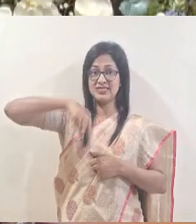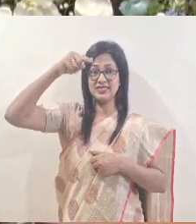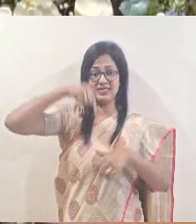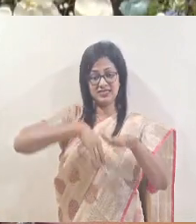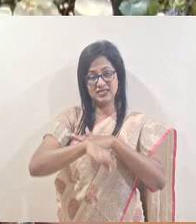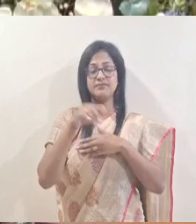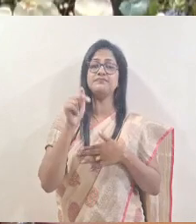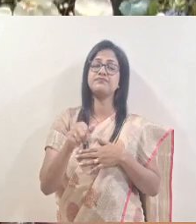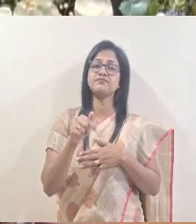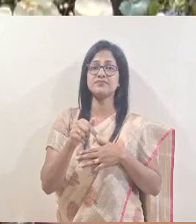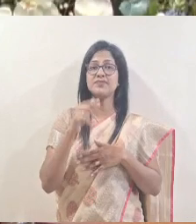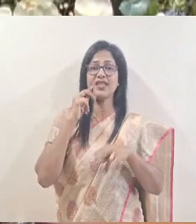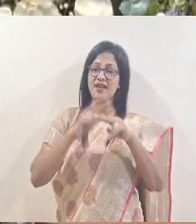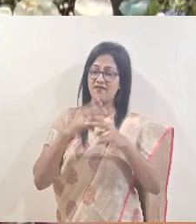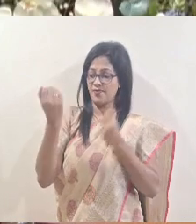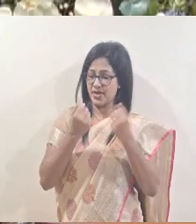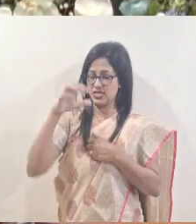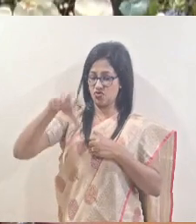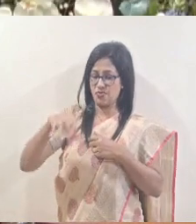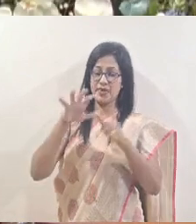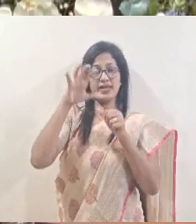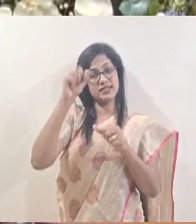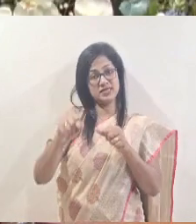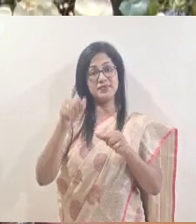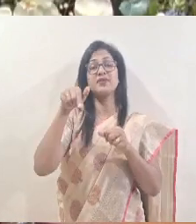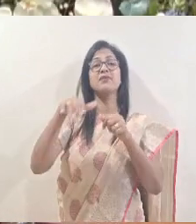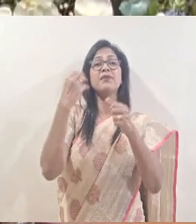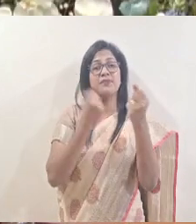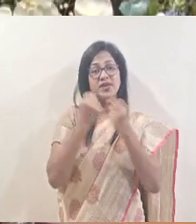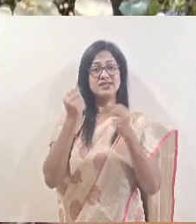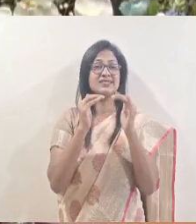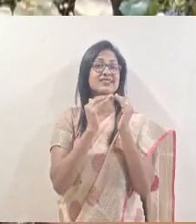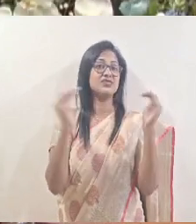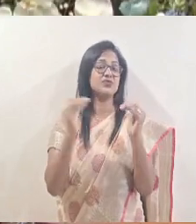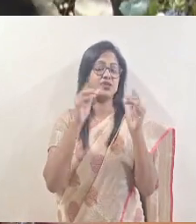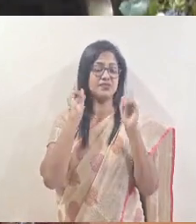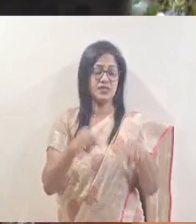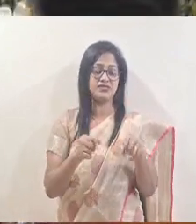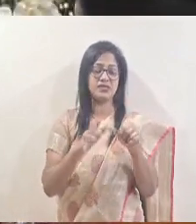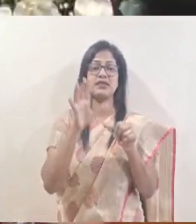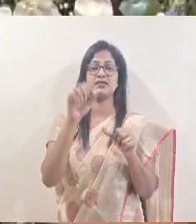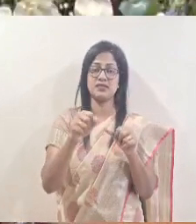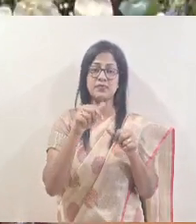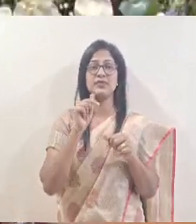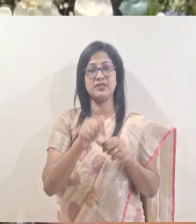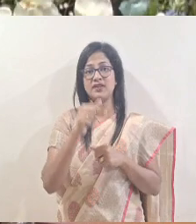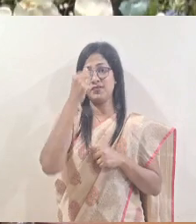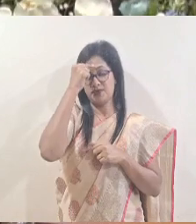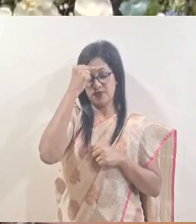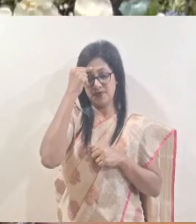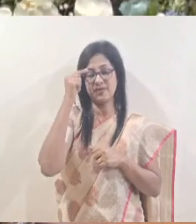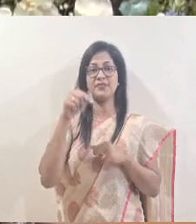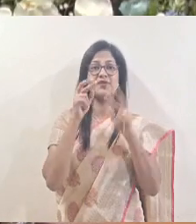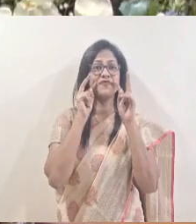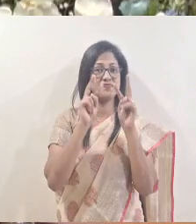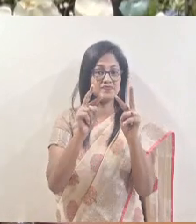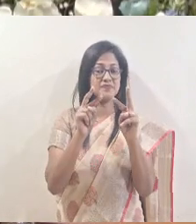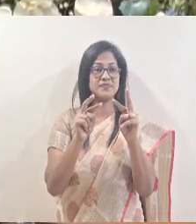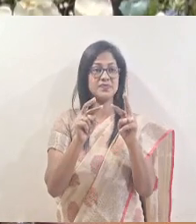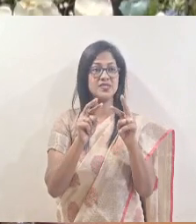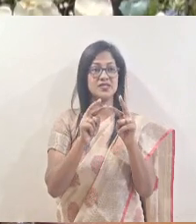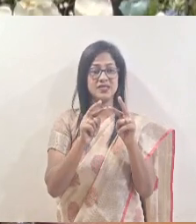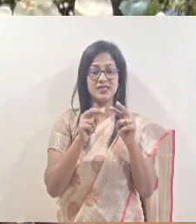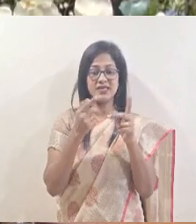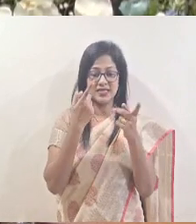that even if we make the terminal accessible, the buses also will have to be equally accessible. So that is one challenge that we've seen in